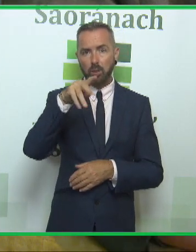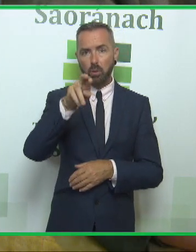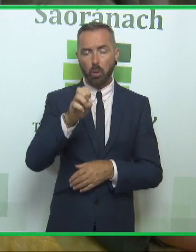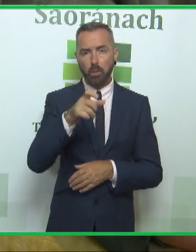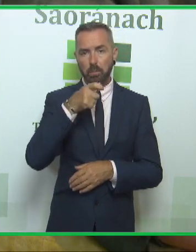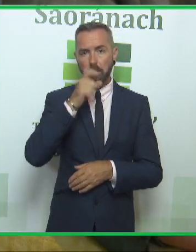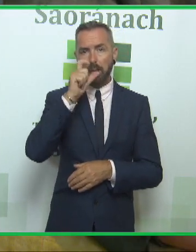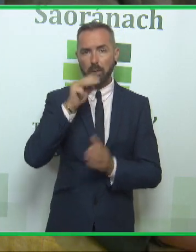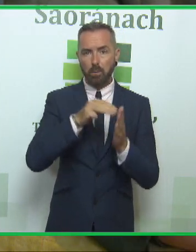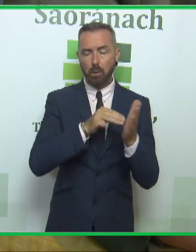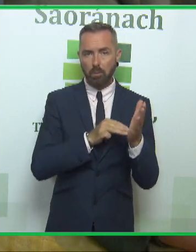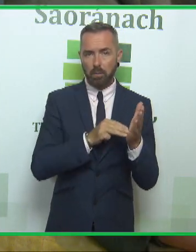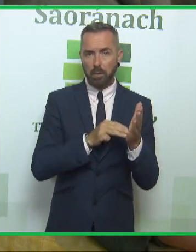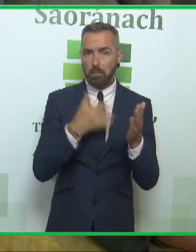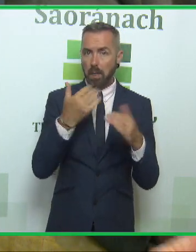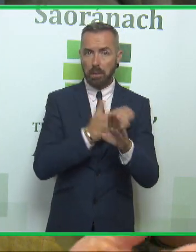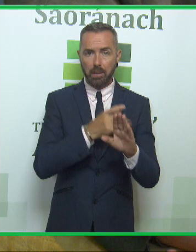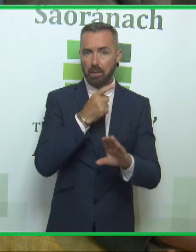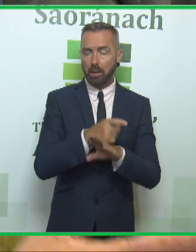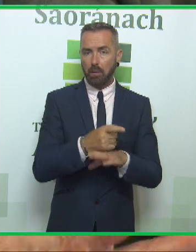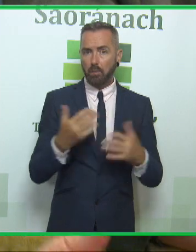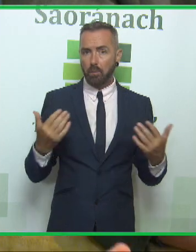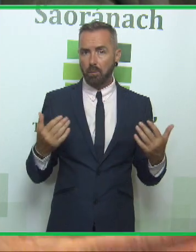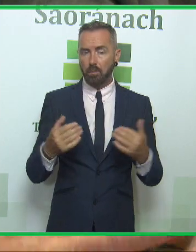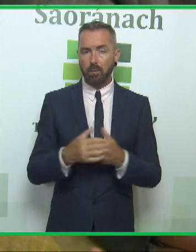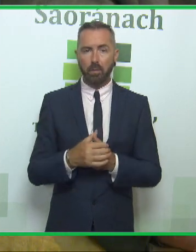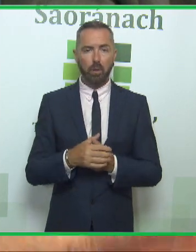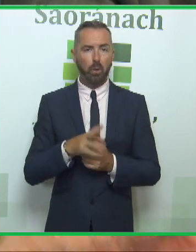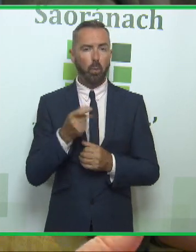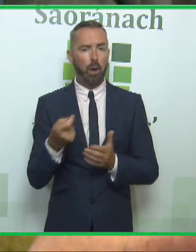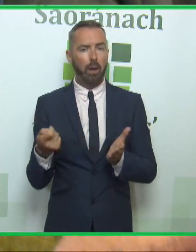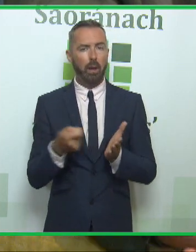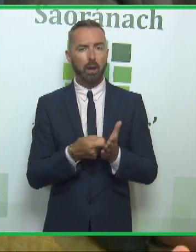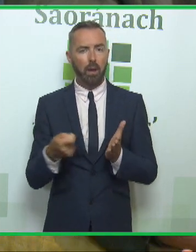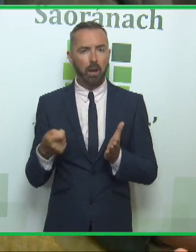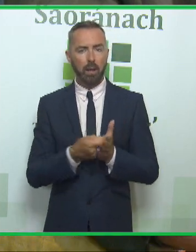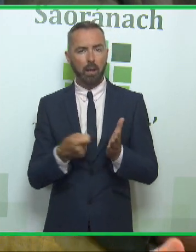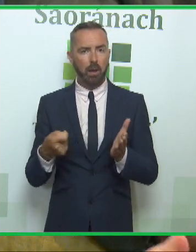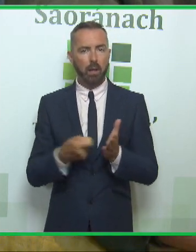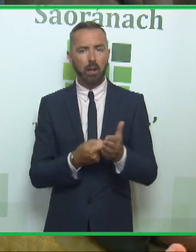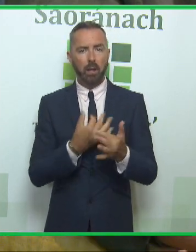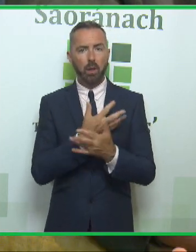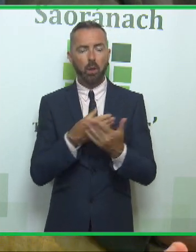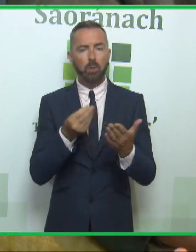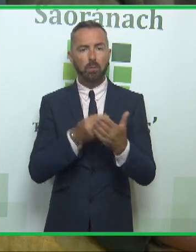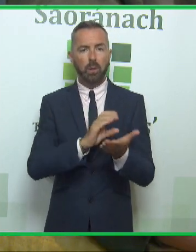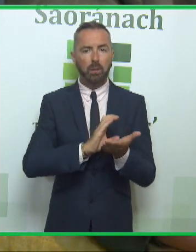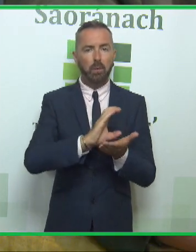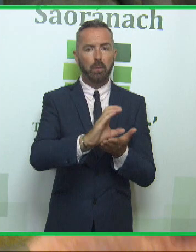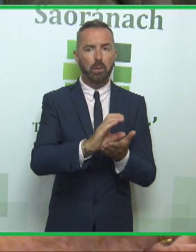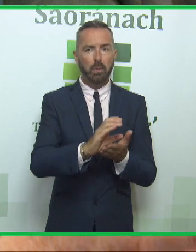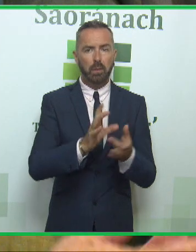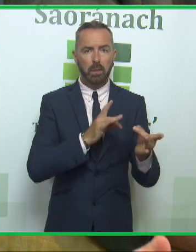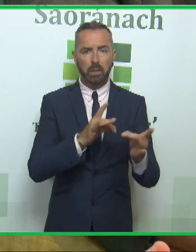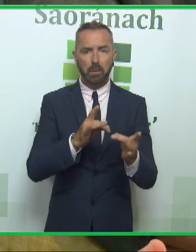it starts then. Do you know, why are we pumping so much money into keeping people stuck and not